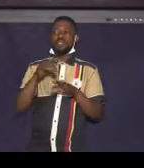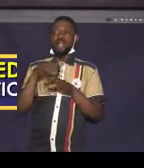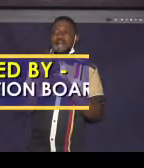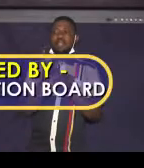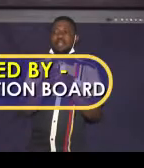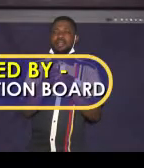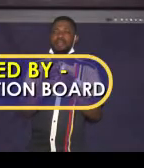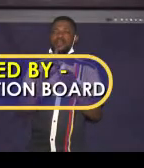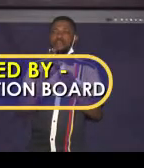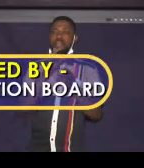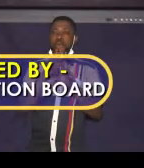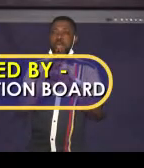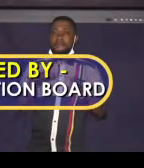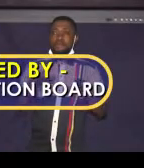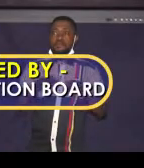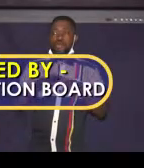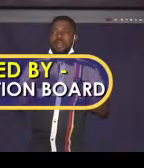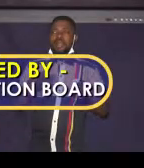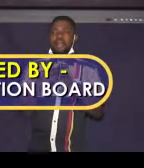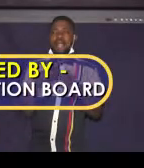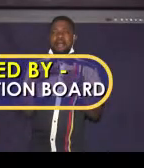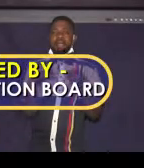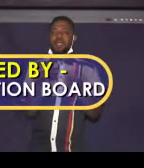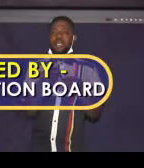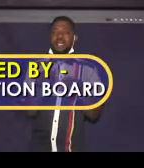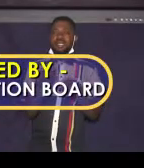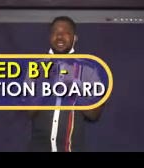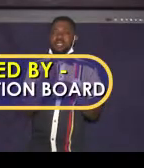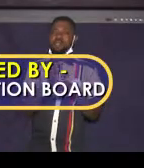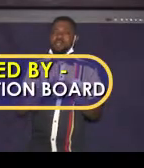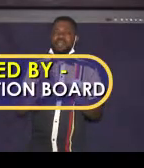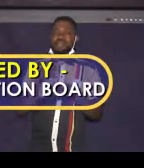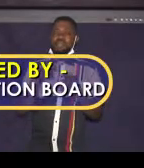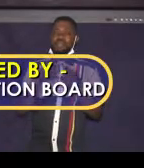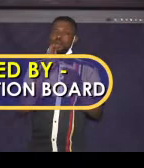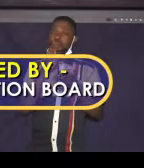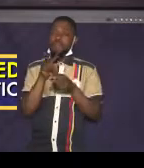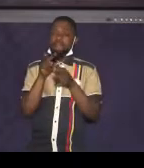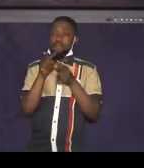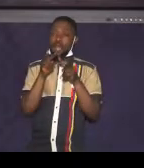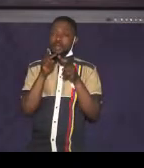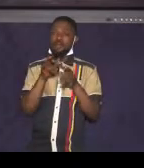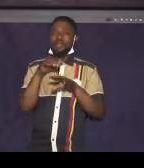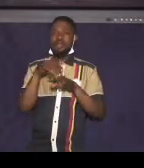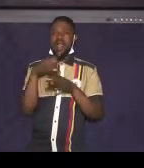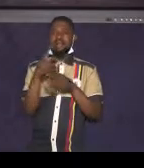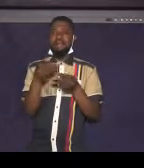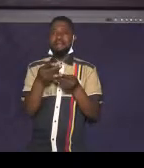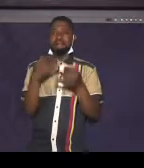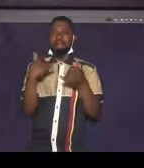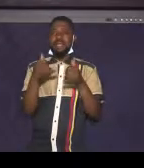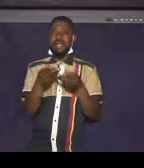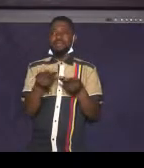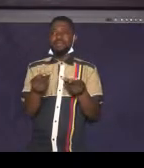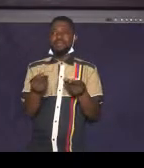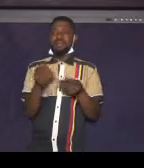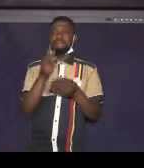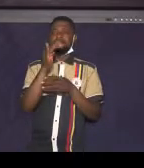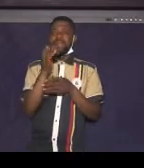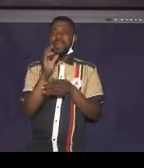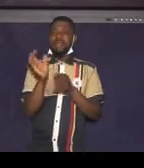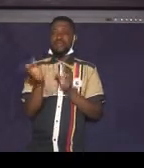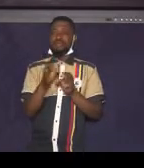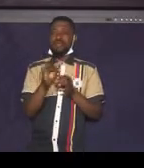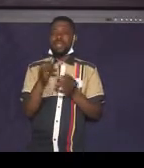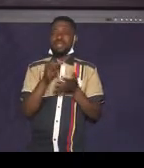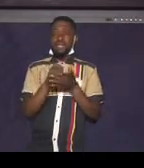too. The children need to be monitored while at the pool or playing at playgrounds. So by doing that, we